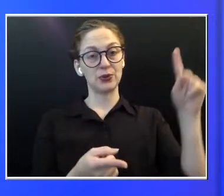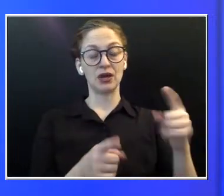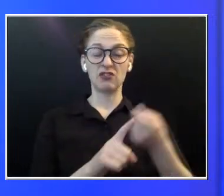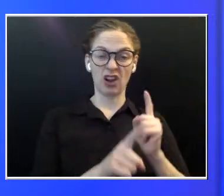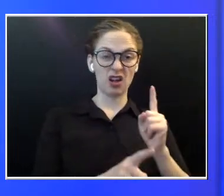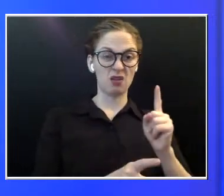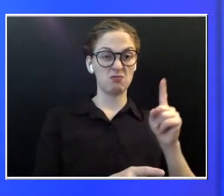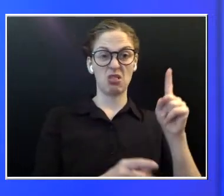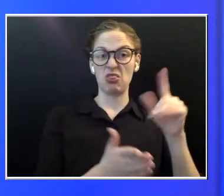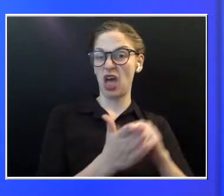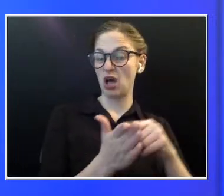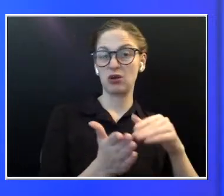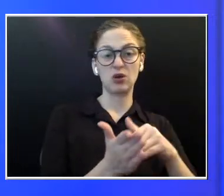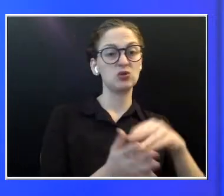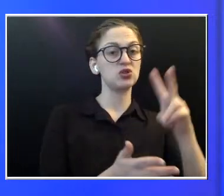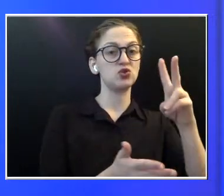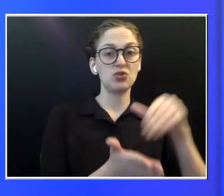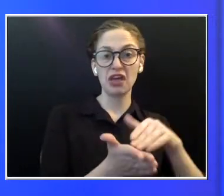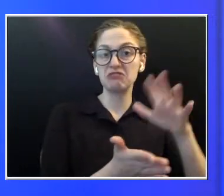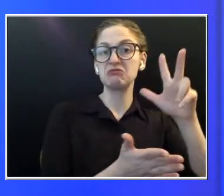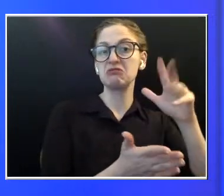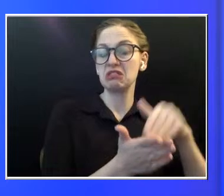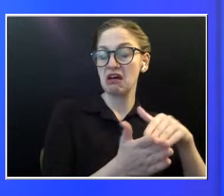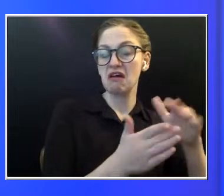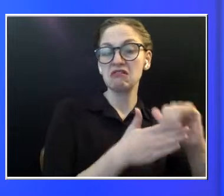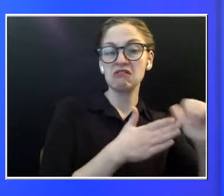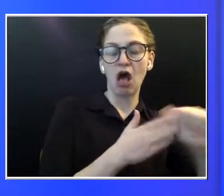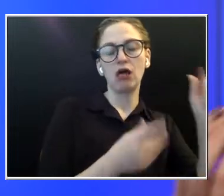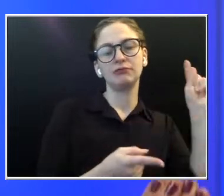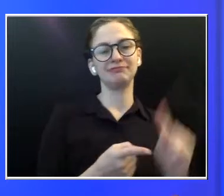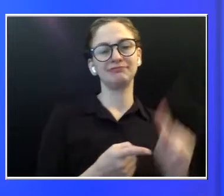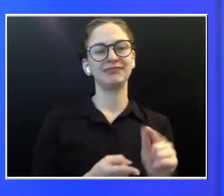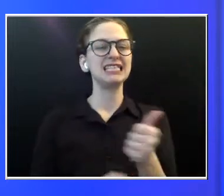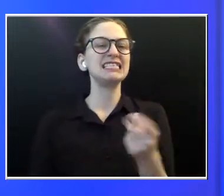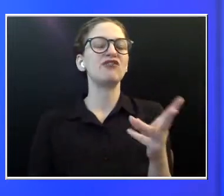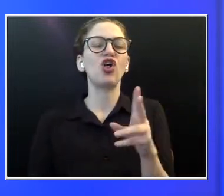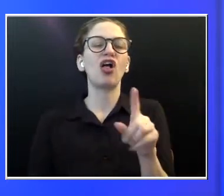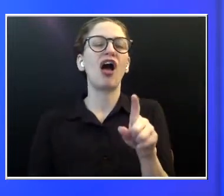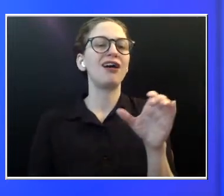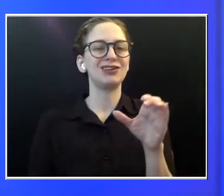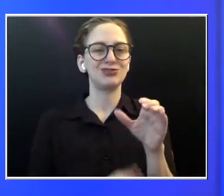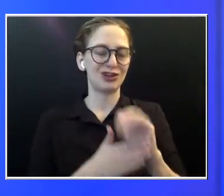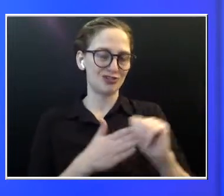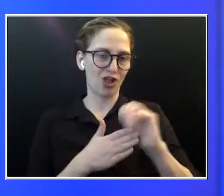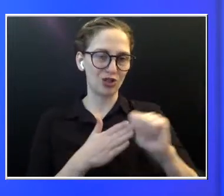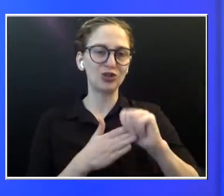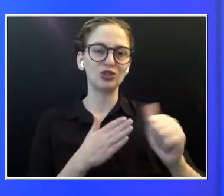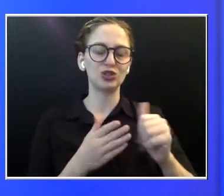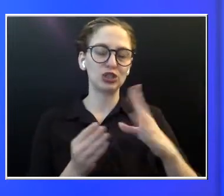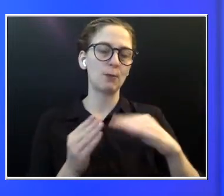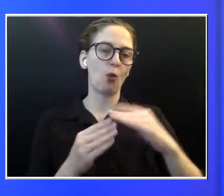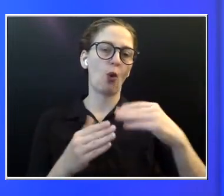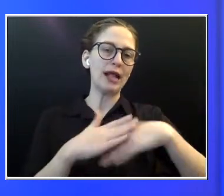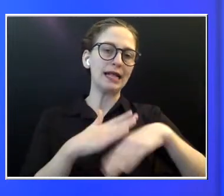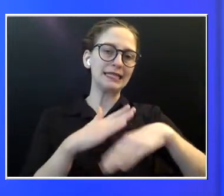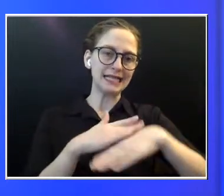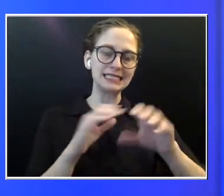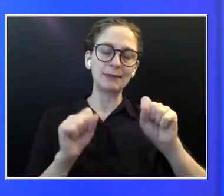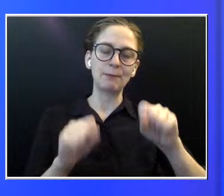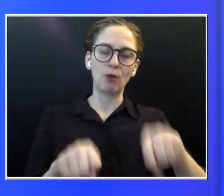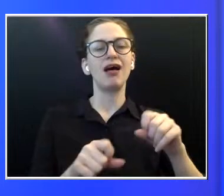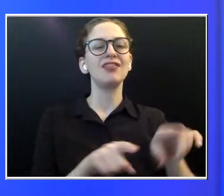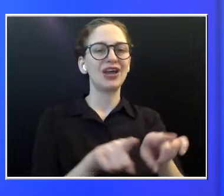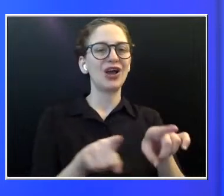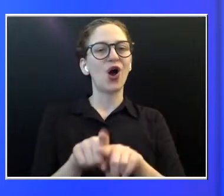covered by insurance, as well as simpler. So we could do a blood test or a saliva test. Many patients are getting